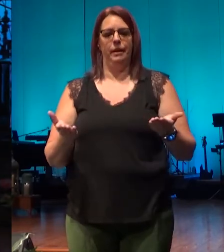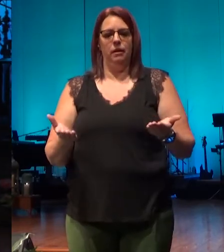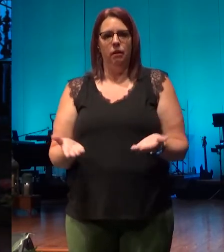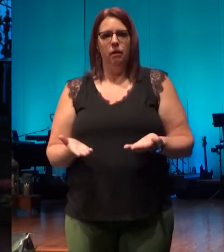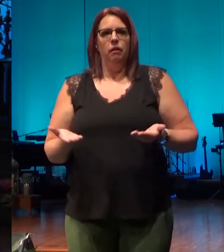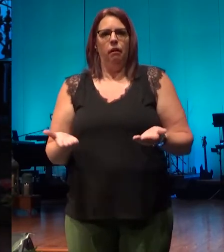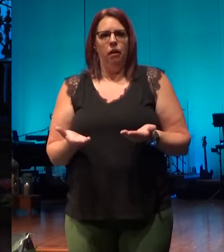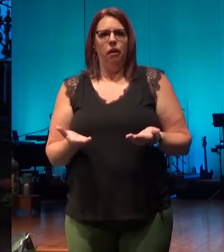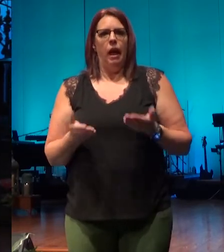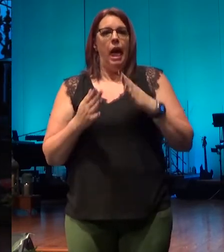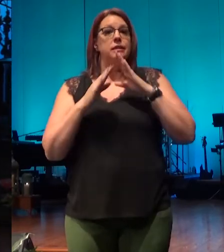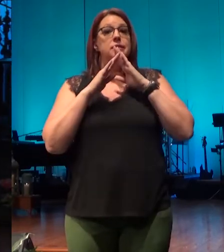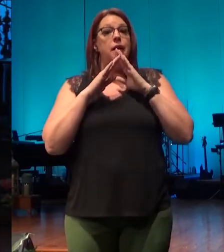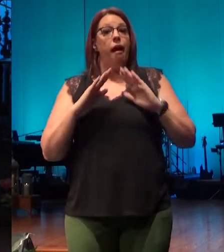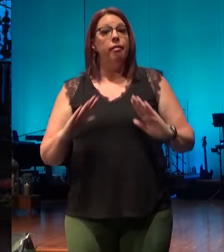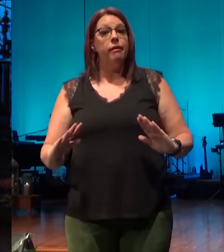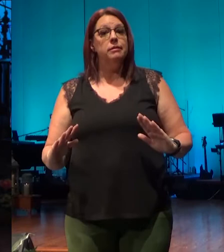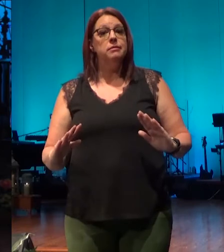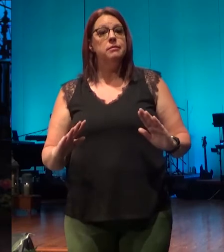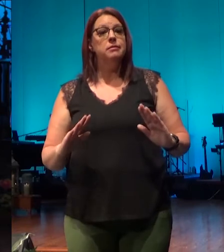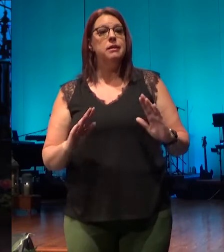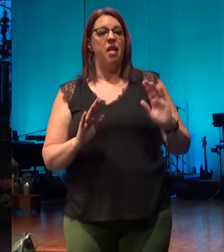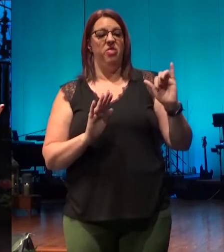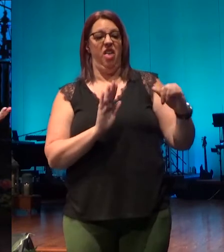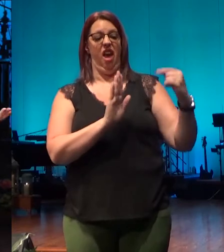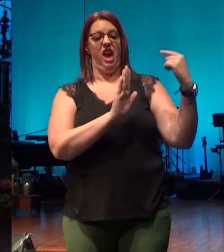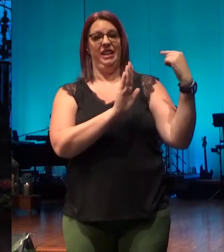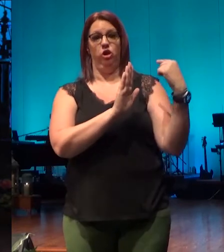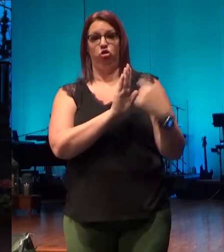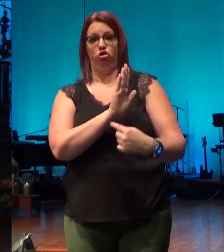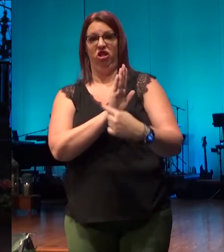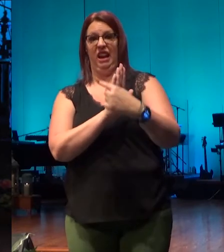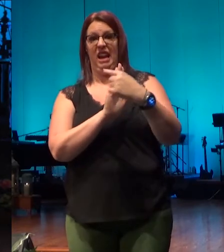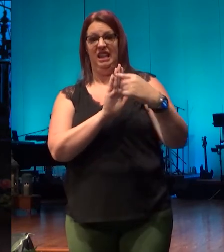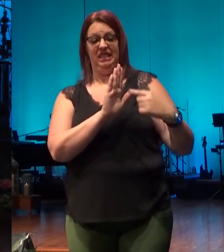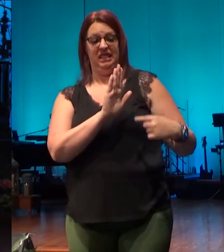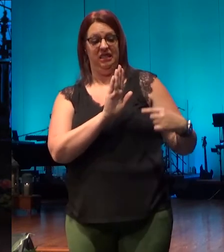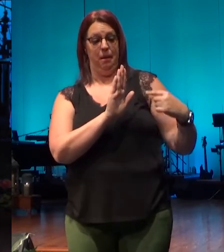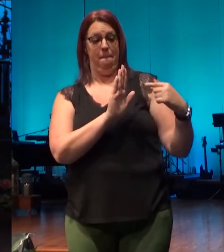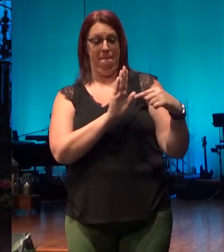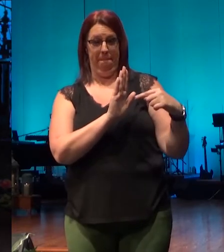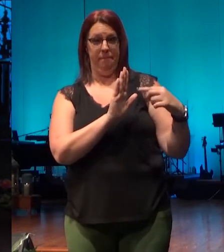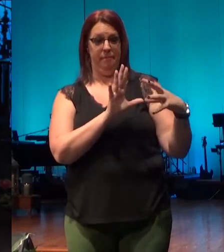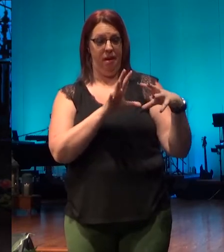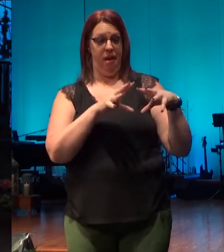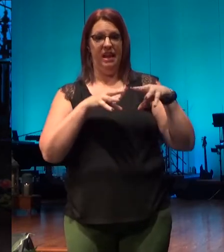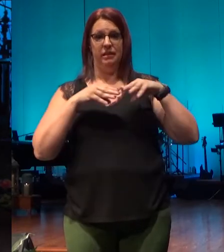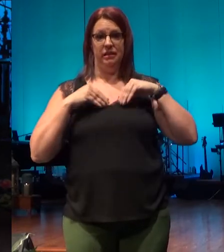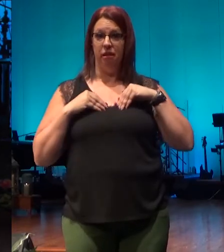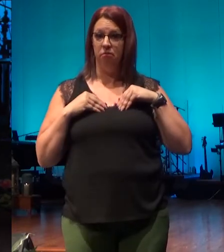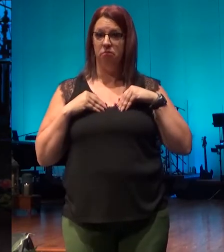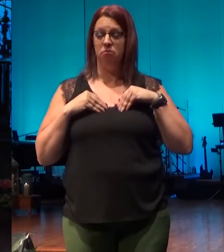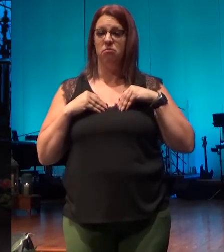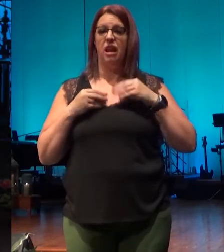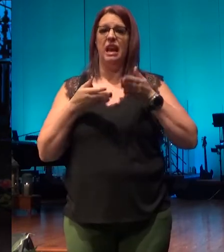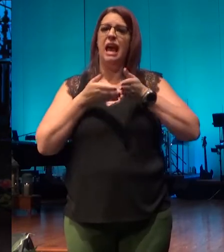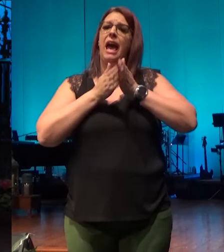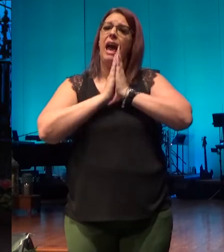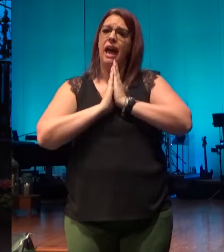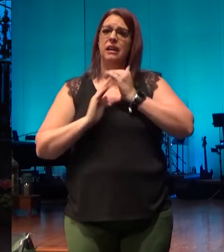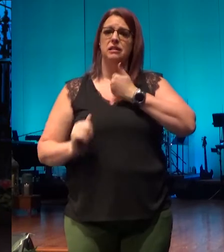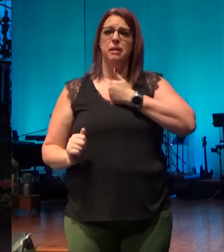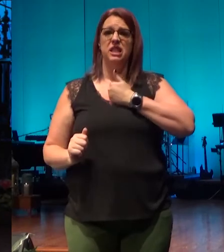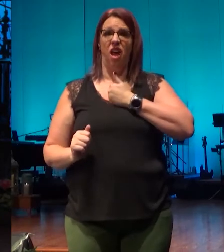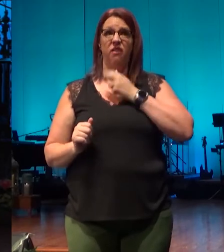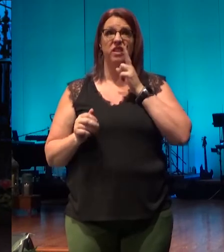even with this criticism that's coming my way, and take it in and ask myself, is there some truth to it? The